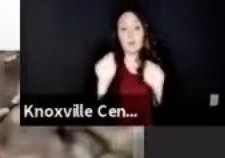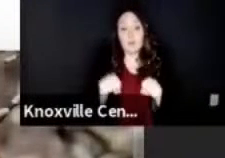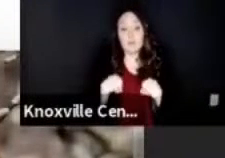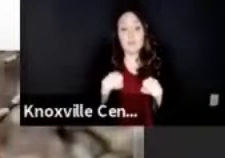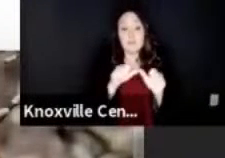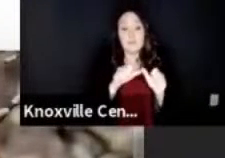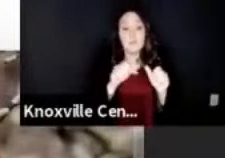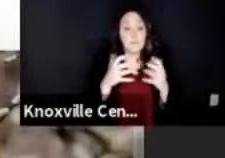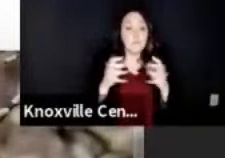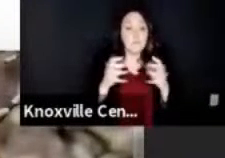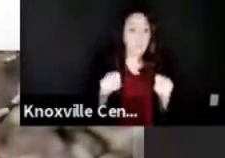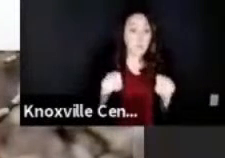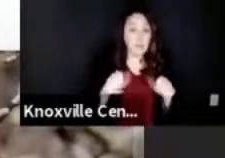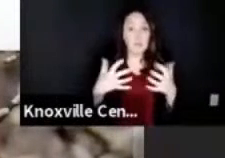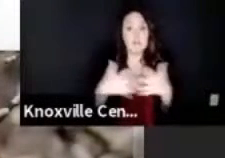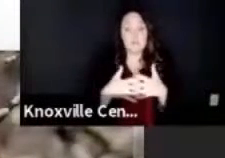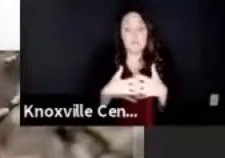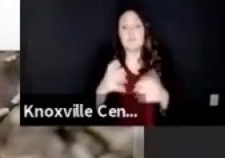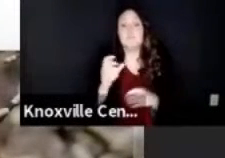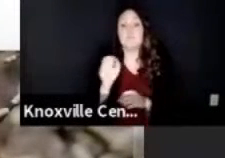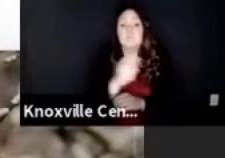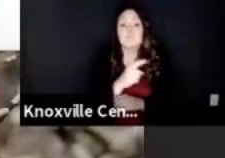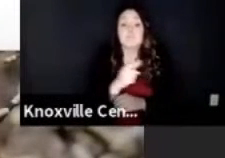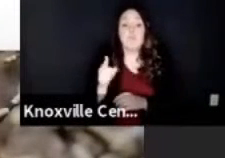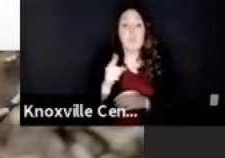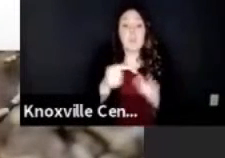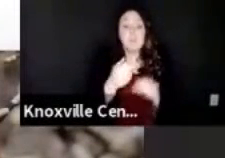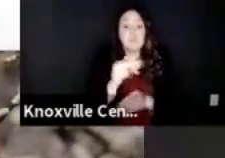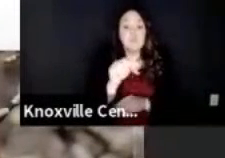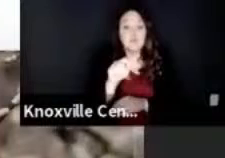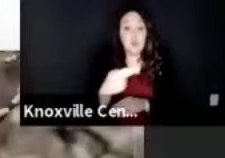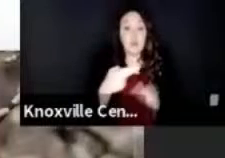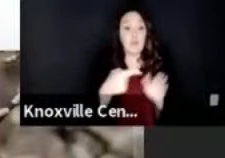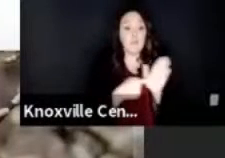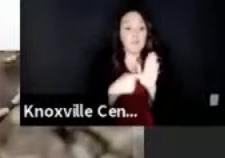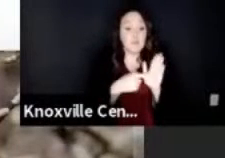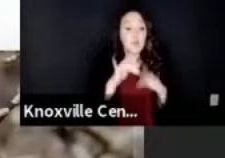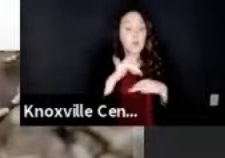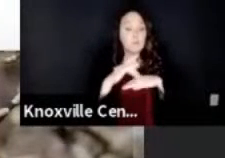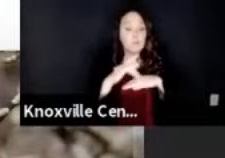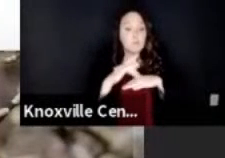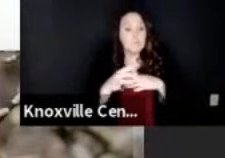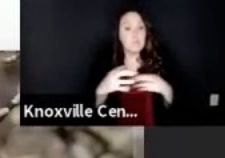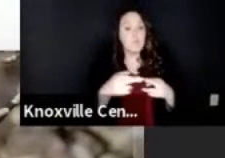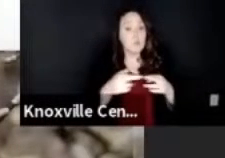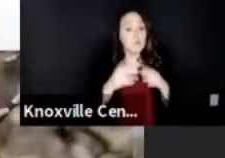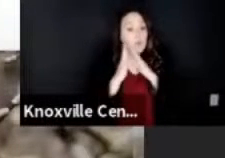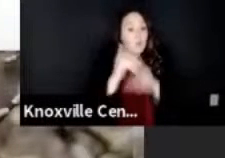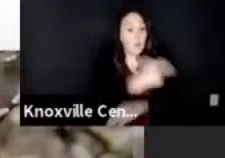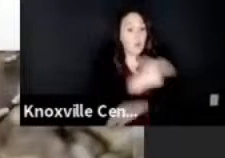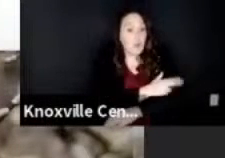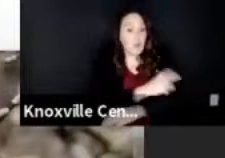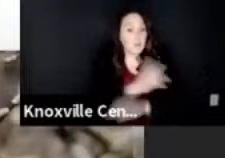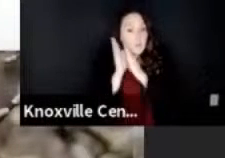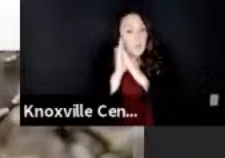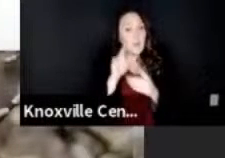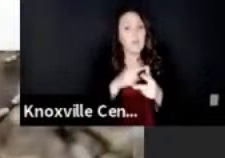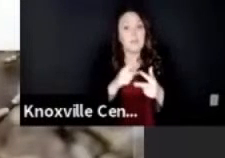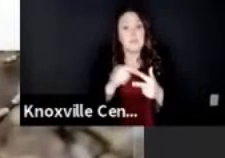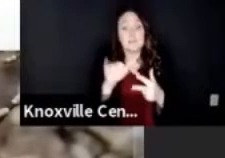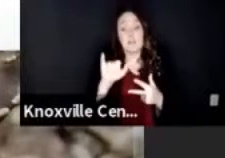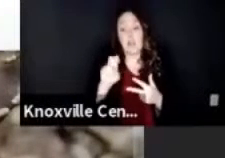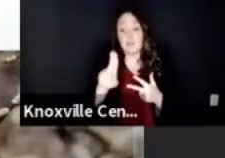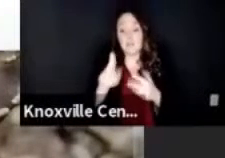current or forecasted surge capacity. These graphs show the availability of regional hospital beds, ICU beds, and ventilators from our hospital